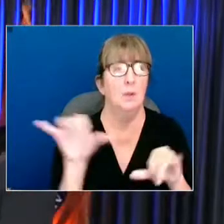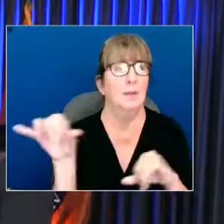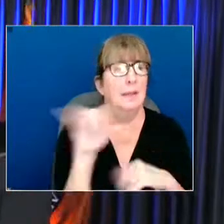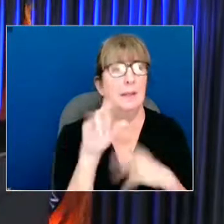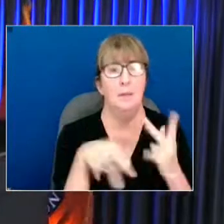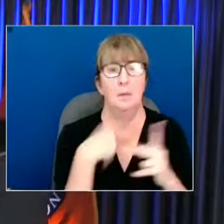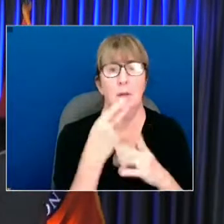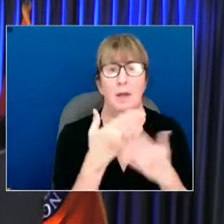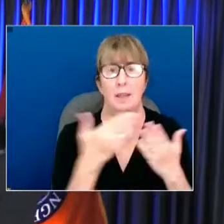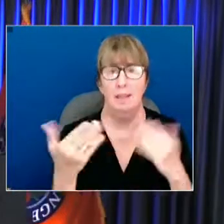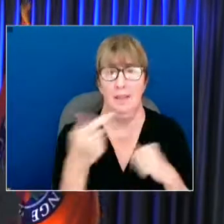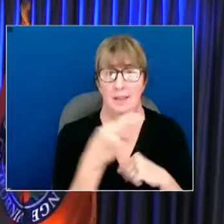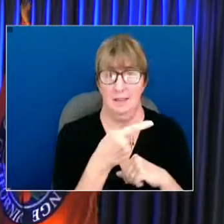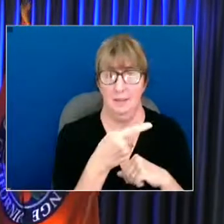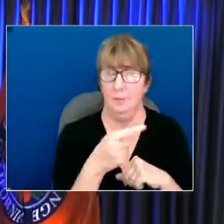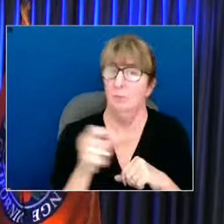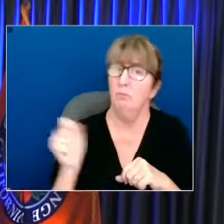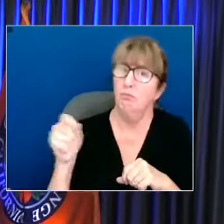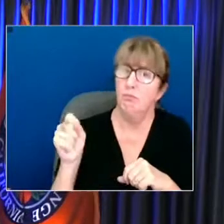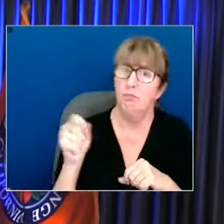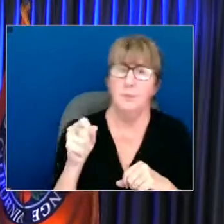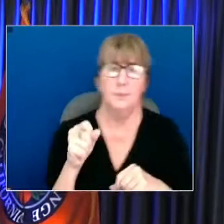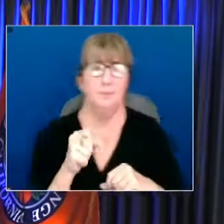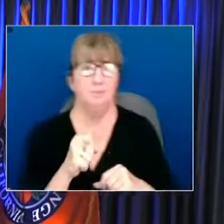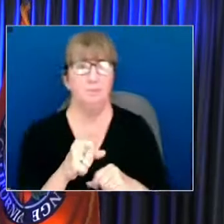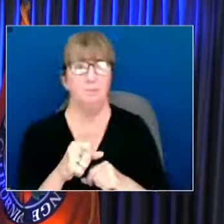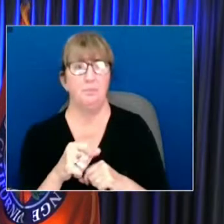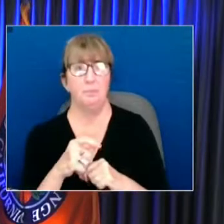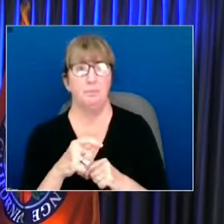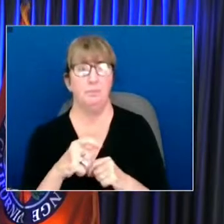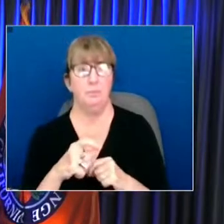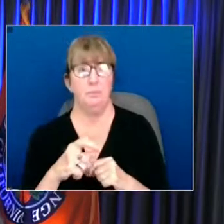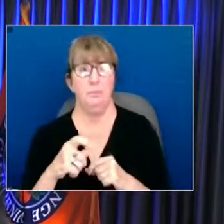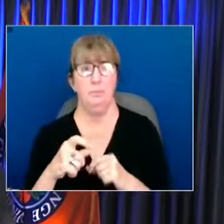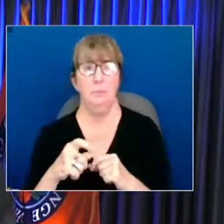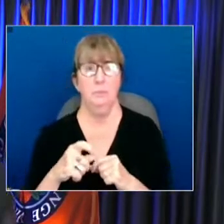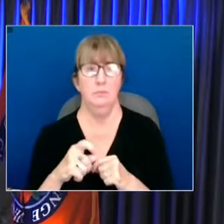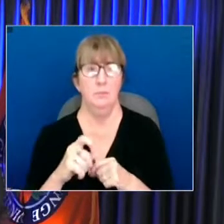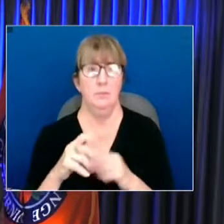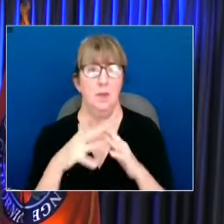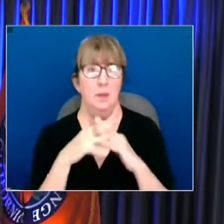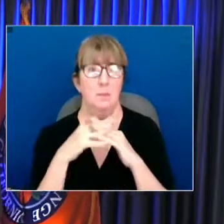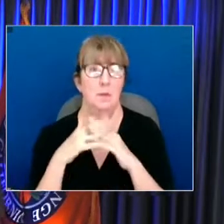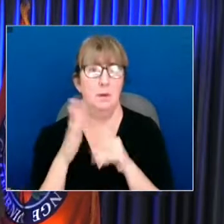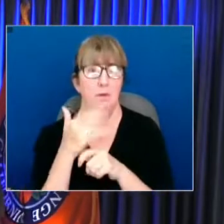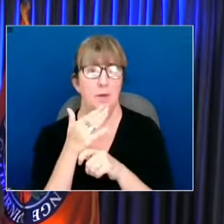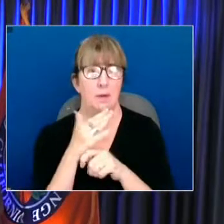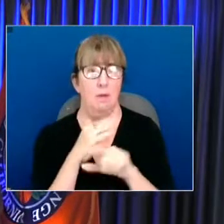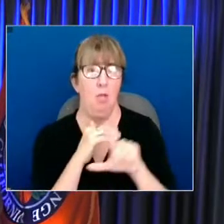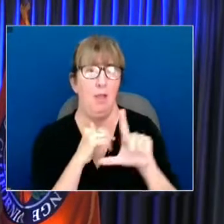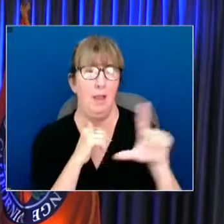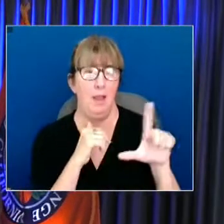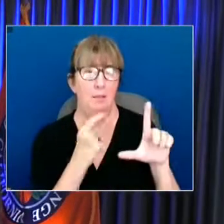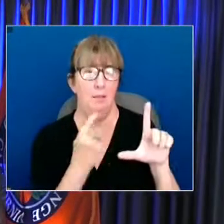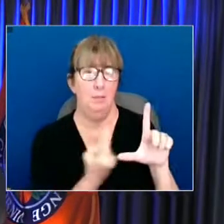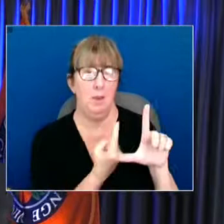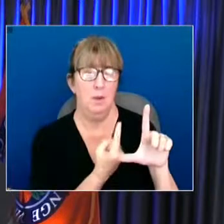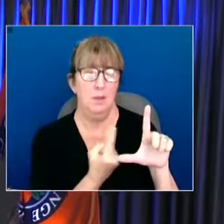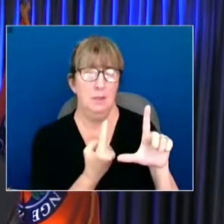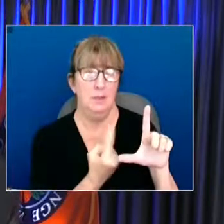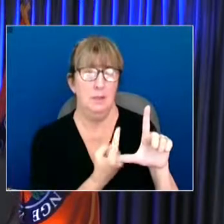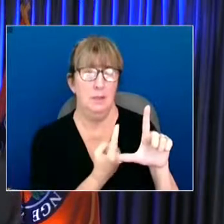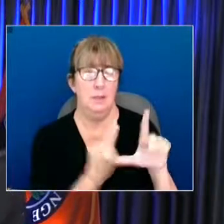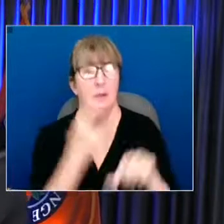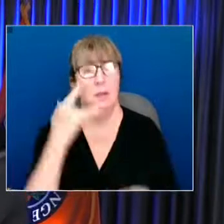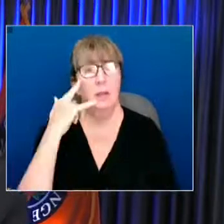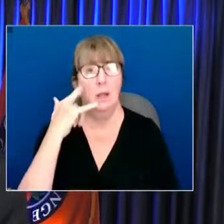to the side? Yeah, let's put instead of the American flag has to be on the left-hand side by itself. The American flag, or the California